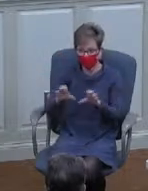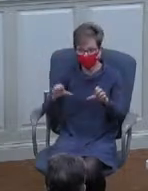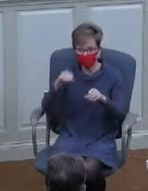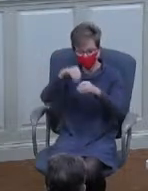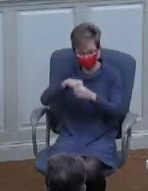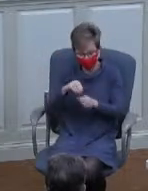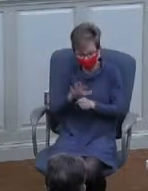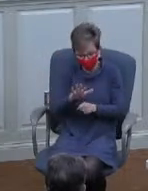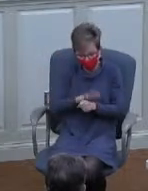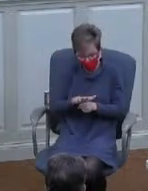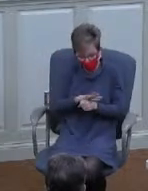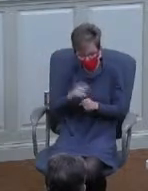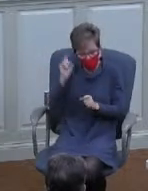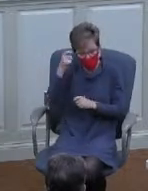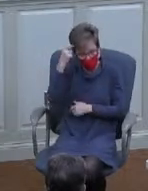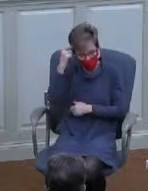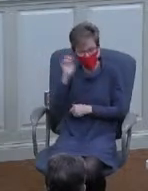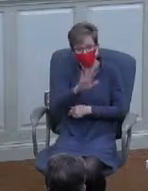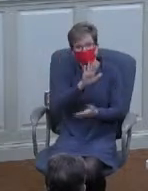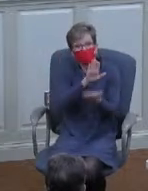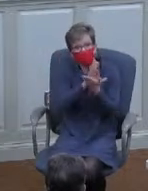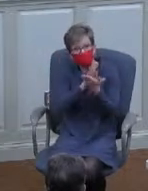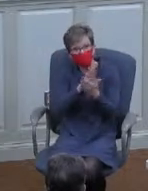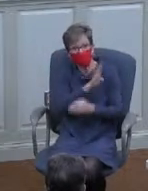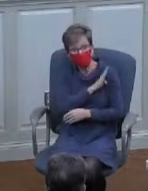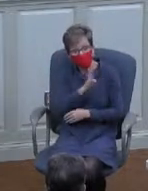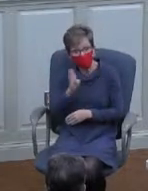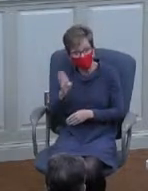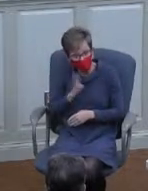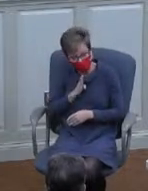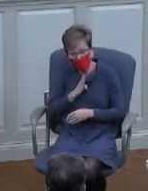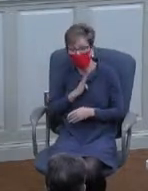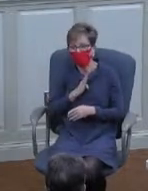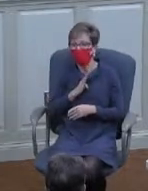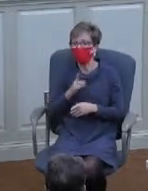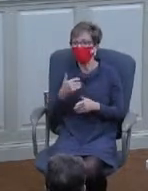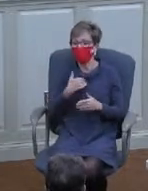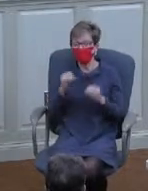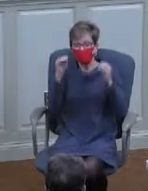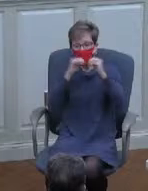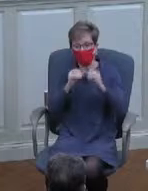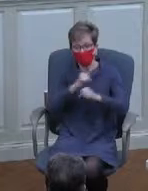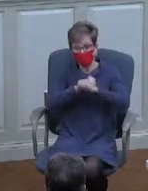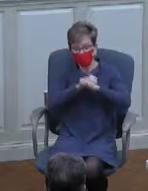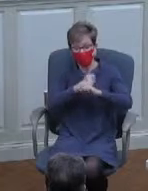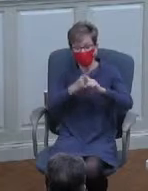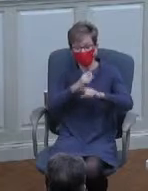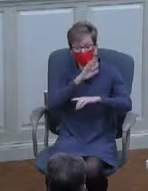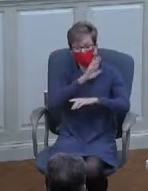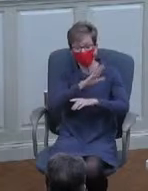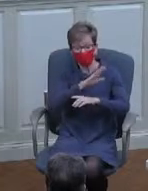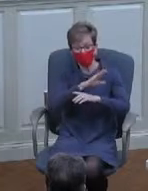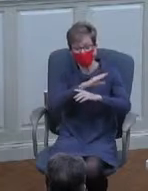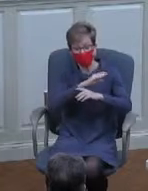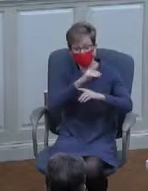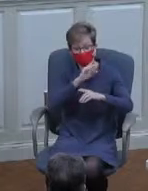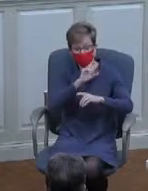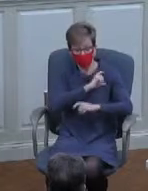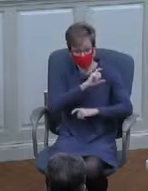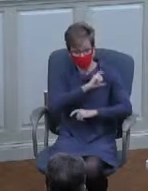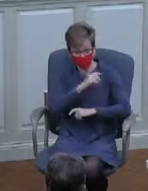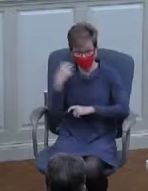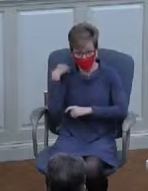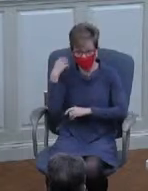It's in your school board. You have more protection from your chief of police than you do your attorney general, et